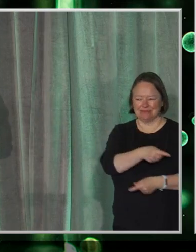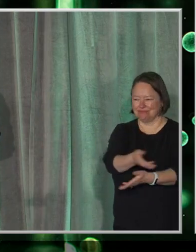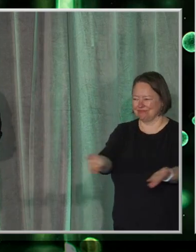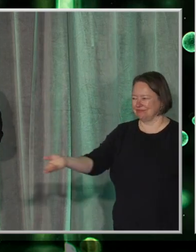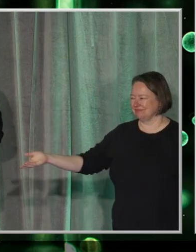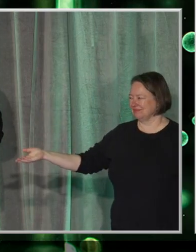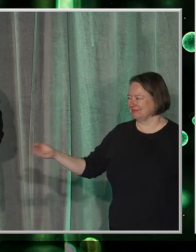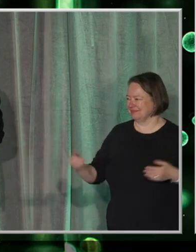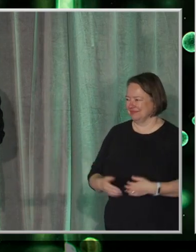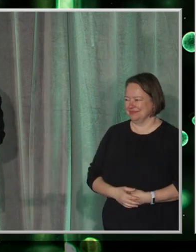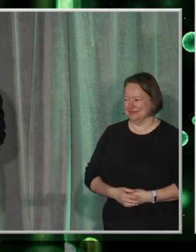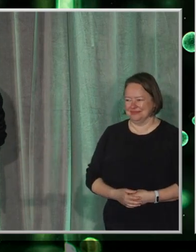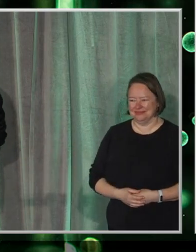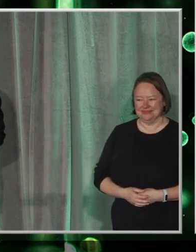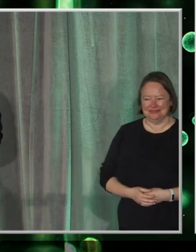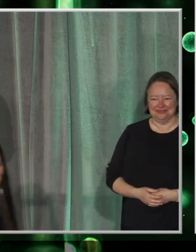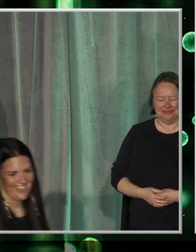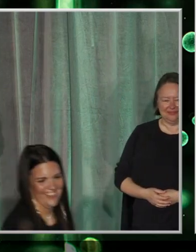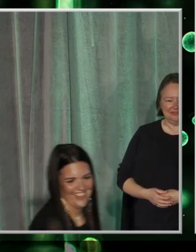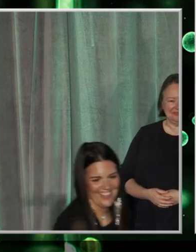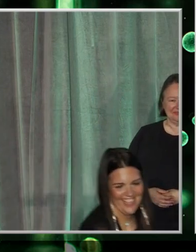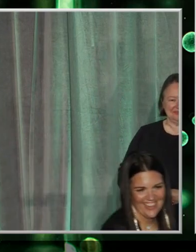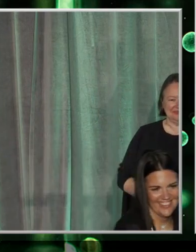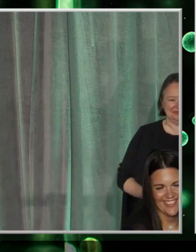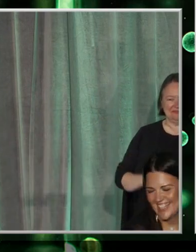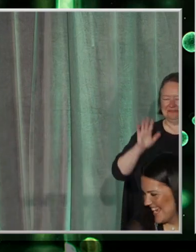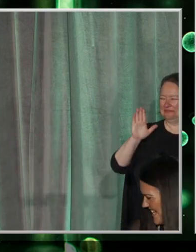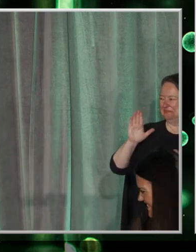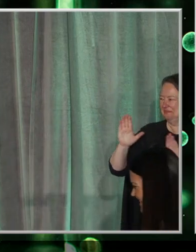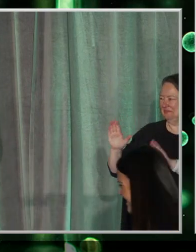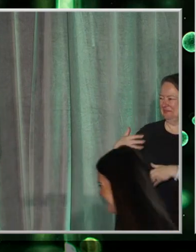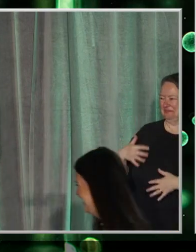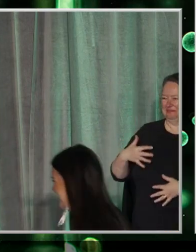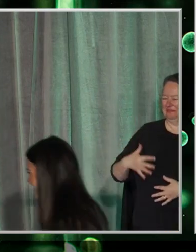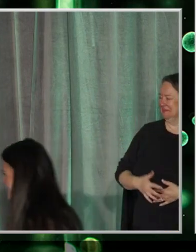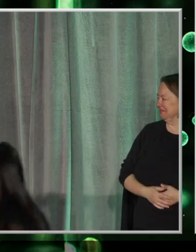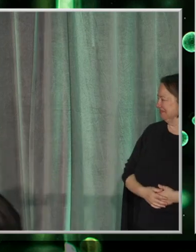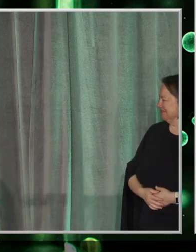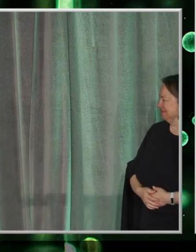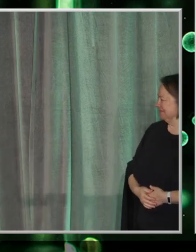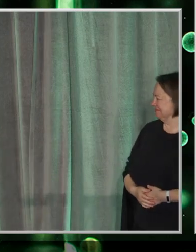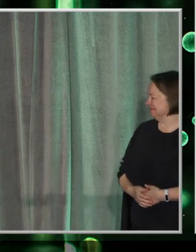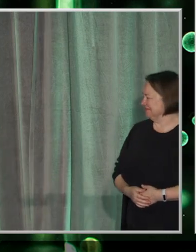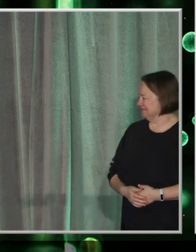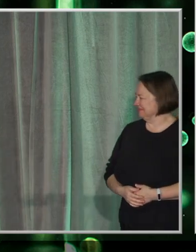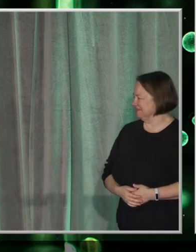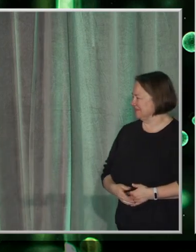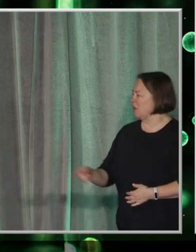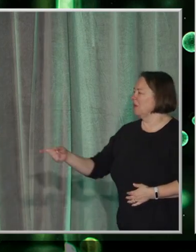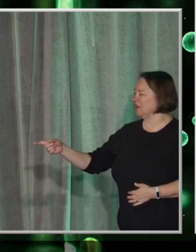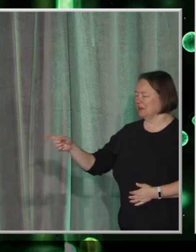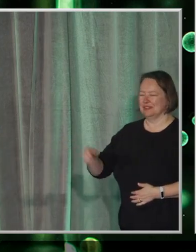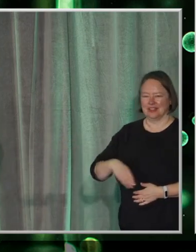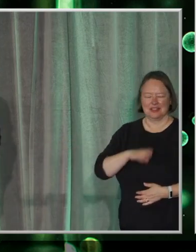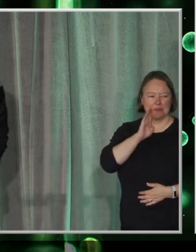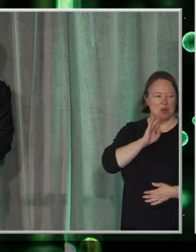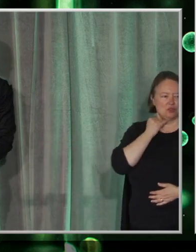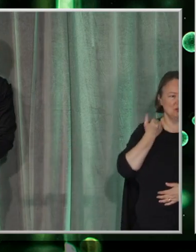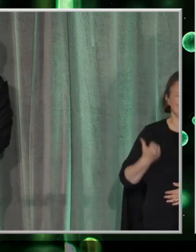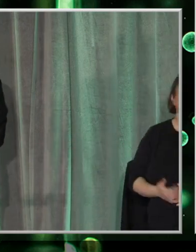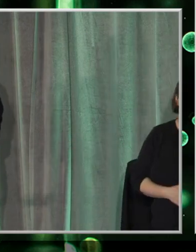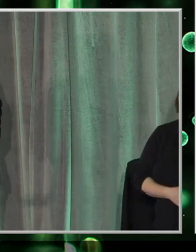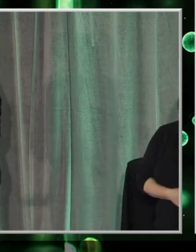Thank you, Treasurer, for the samples. There you go, yes. And even these. Thank you.